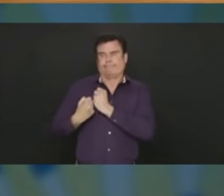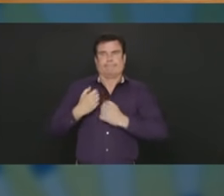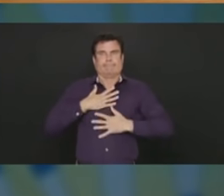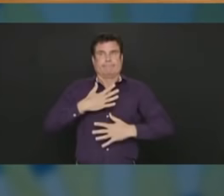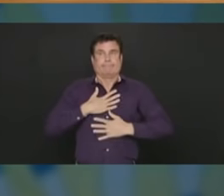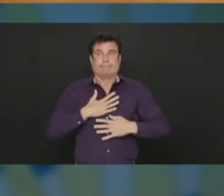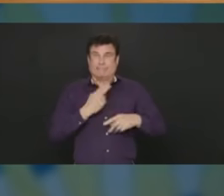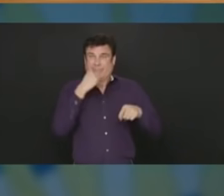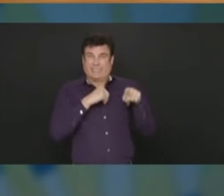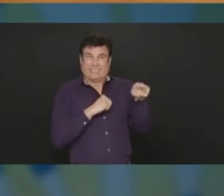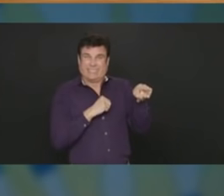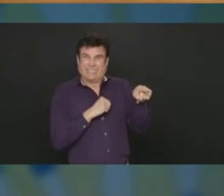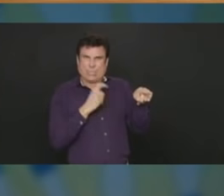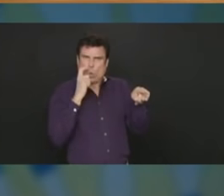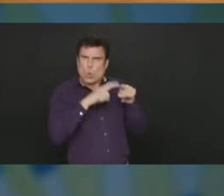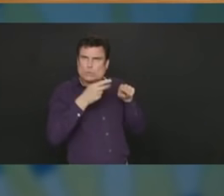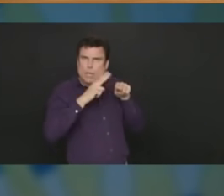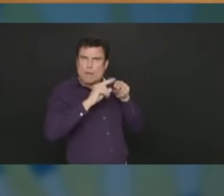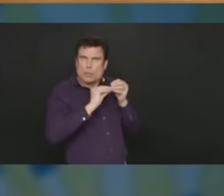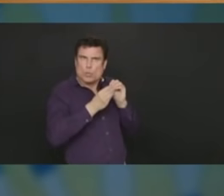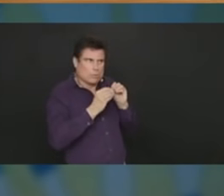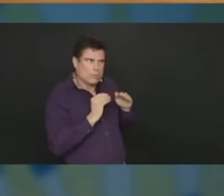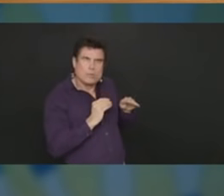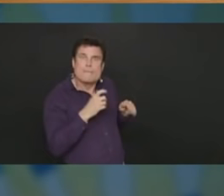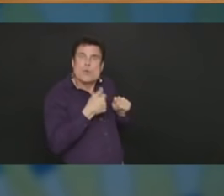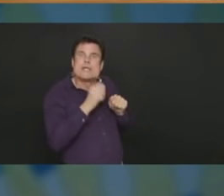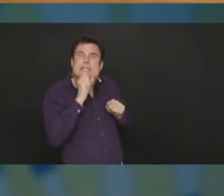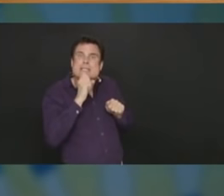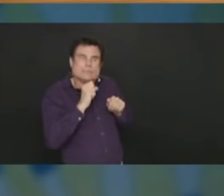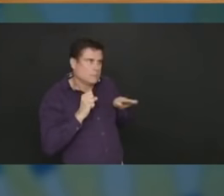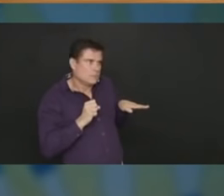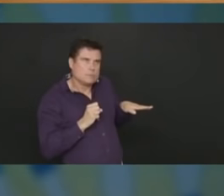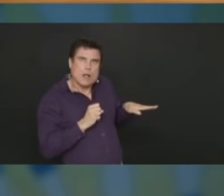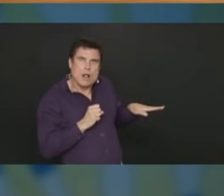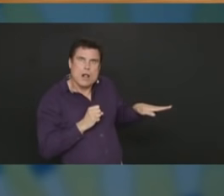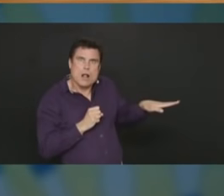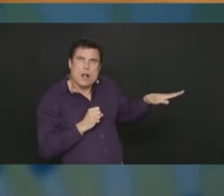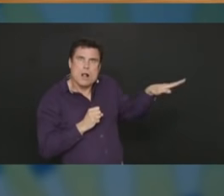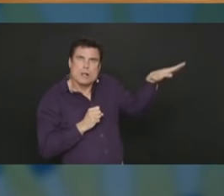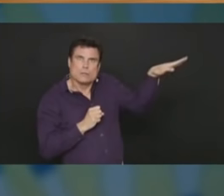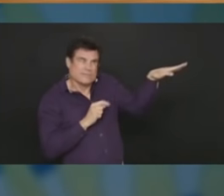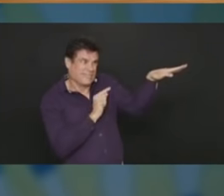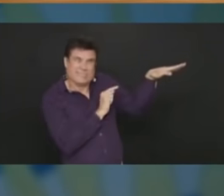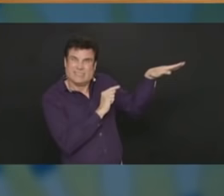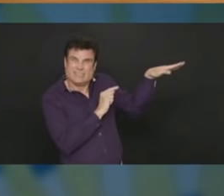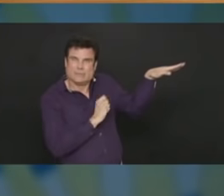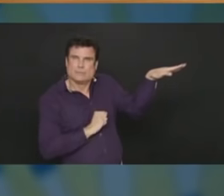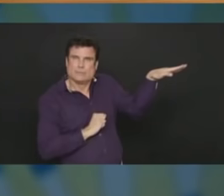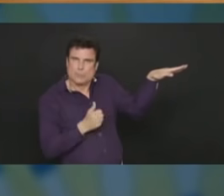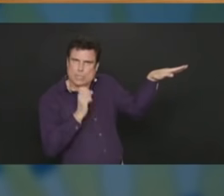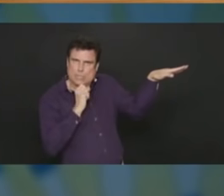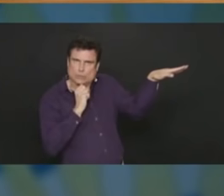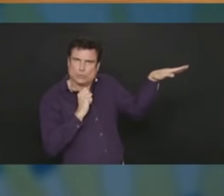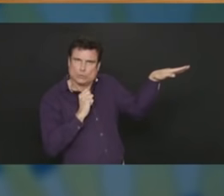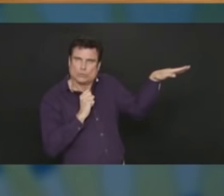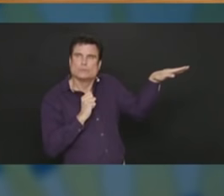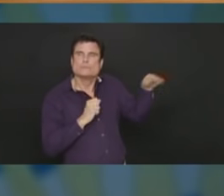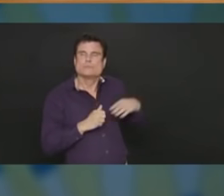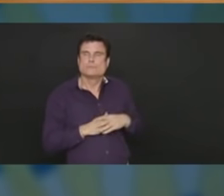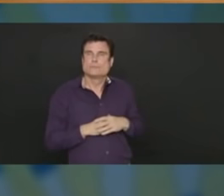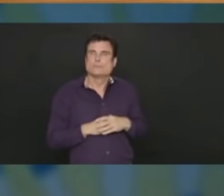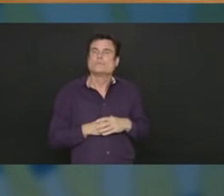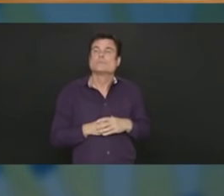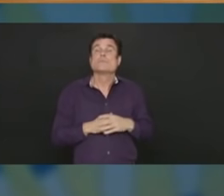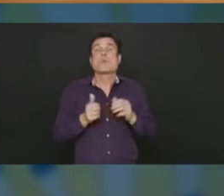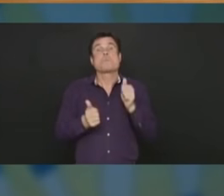ago that shows that most of the people in ICU are in their 60s and 70s. And again, more men than